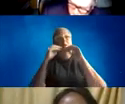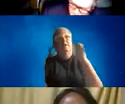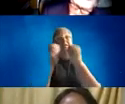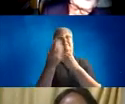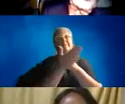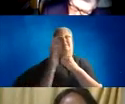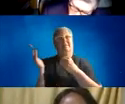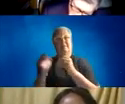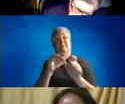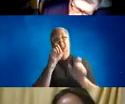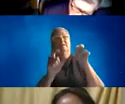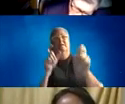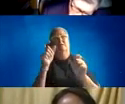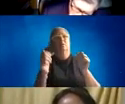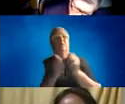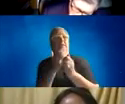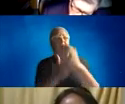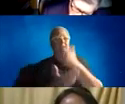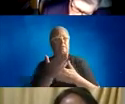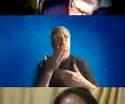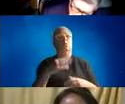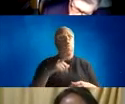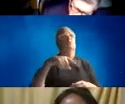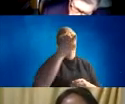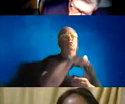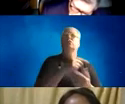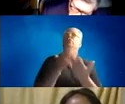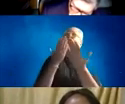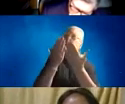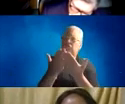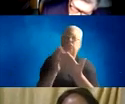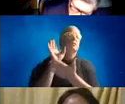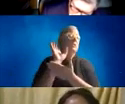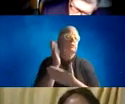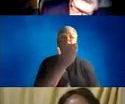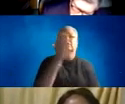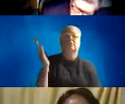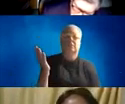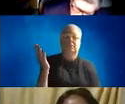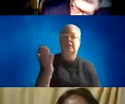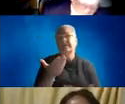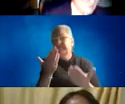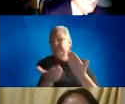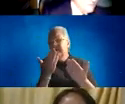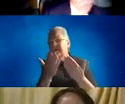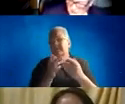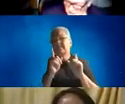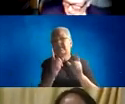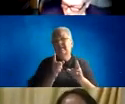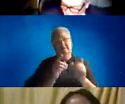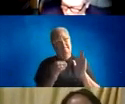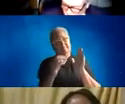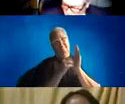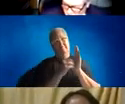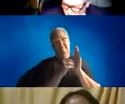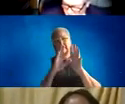disabilities in order for their voices to be heard. So there should be maybe measurement on the linkages